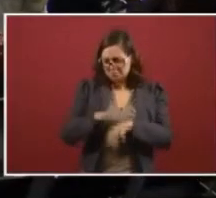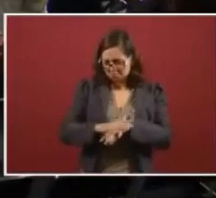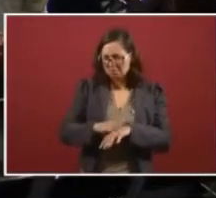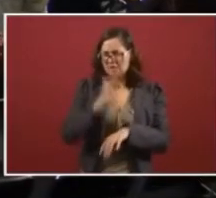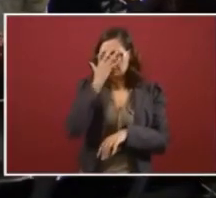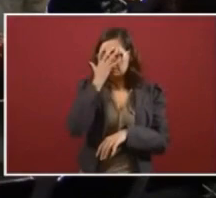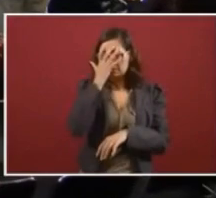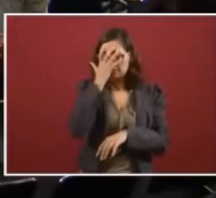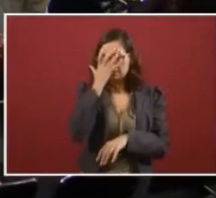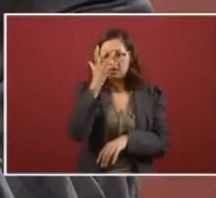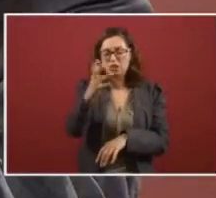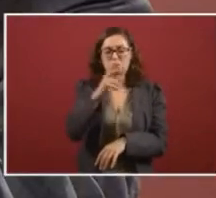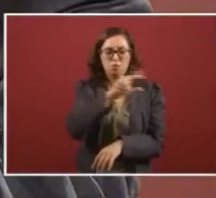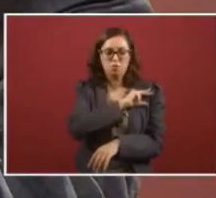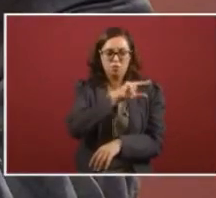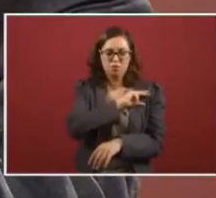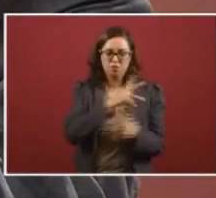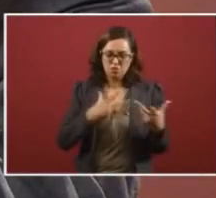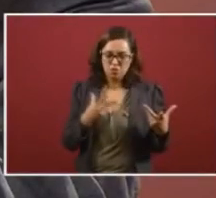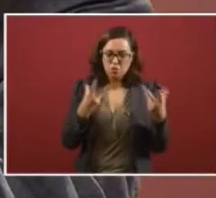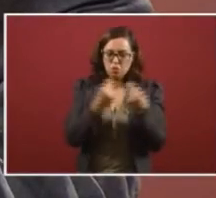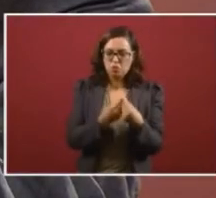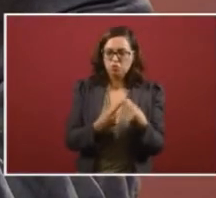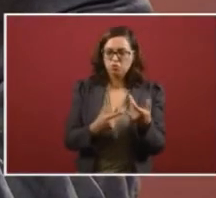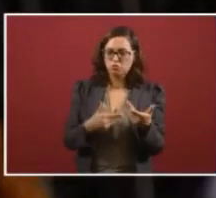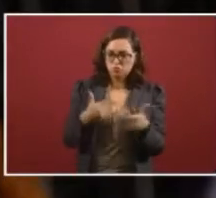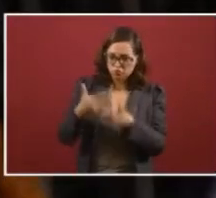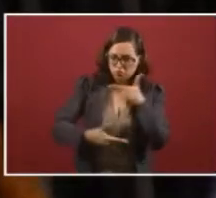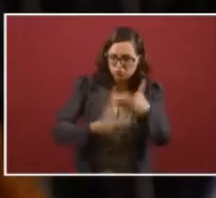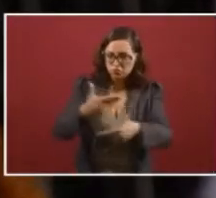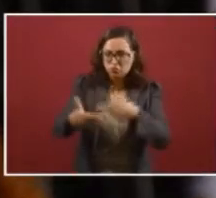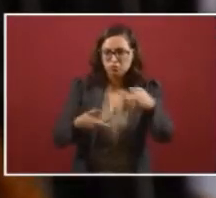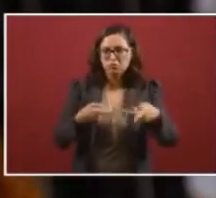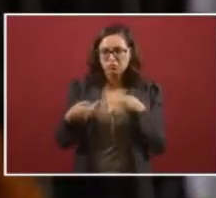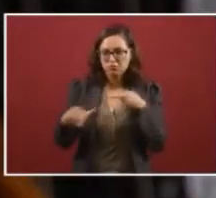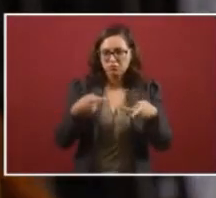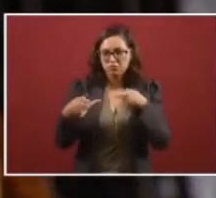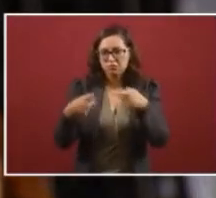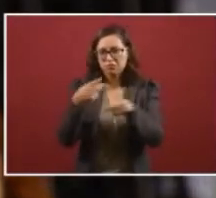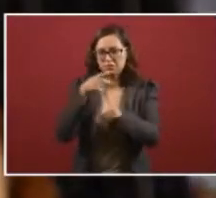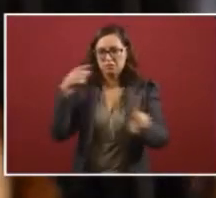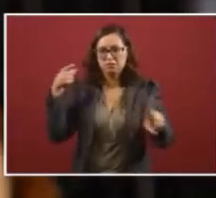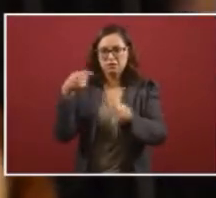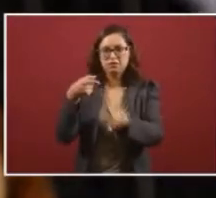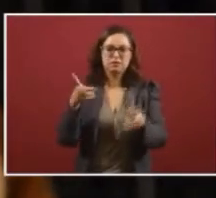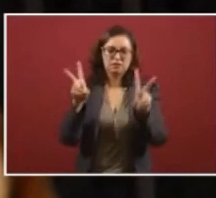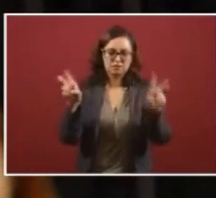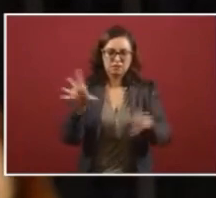budget to go with private investment in these large